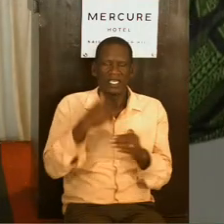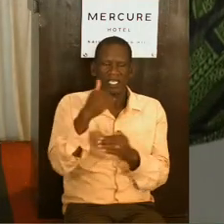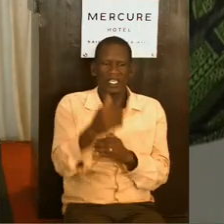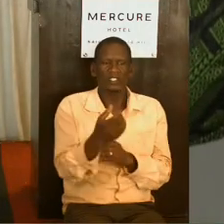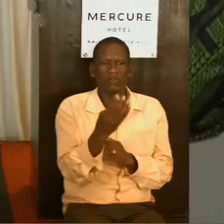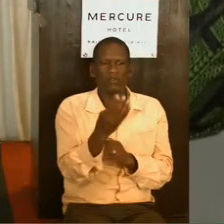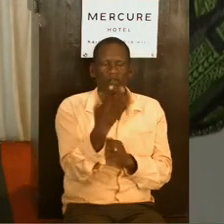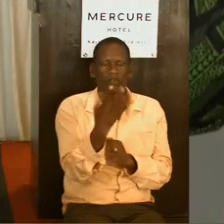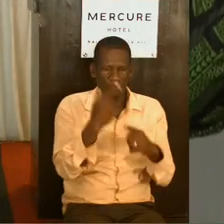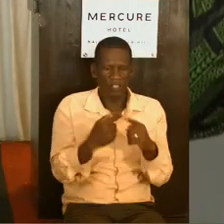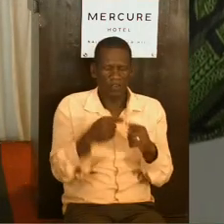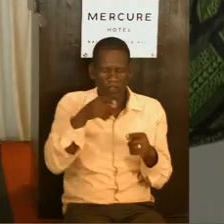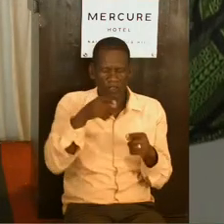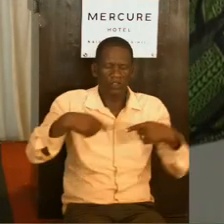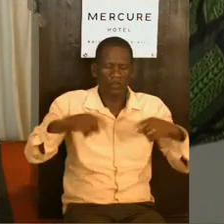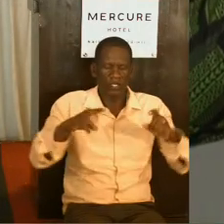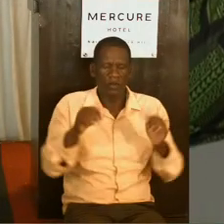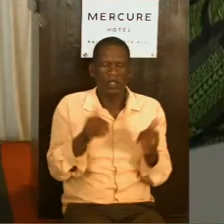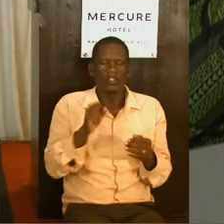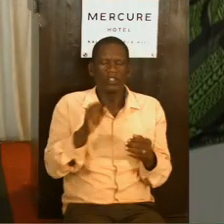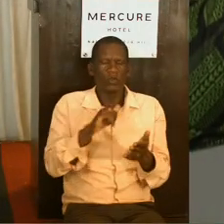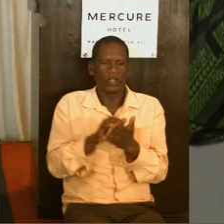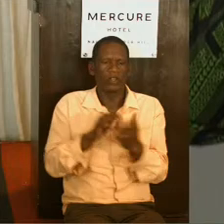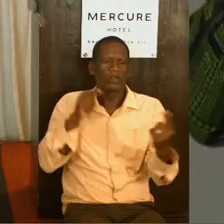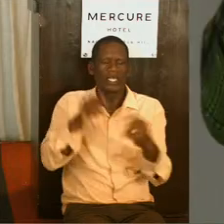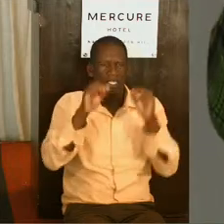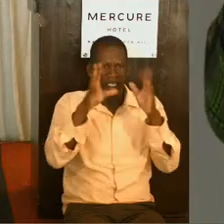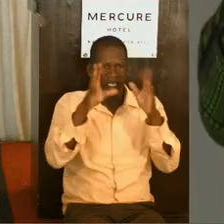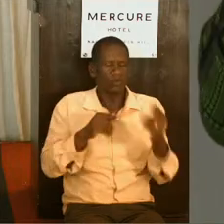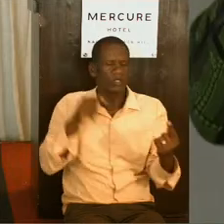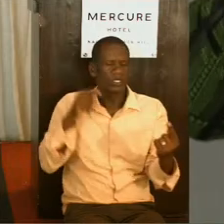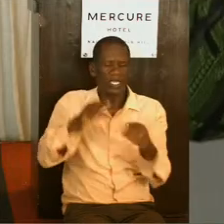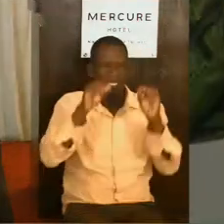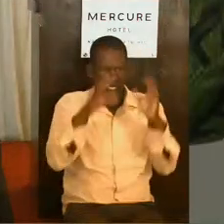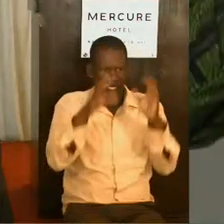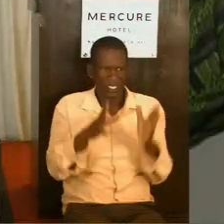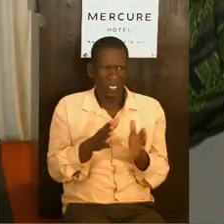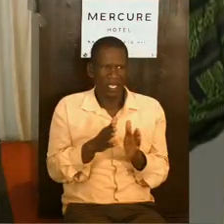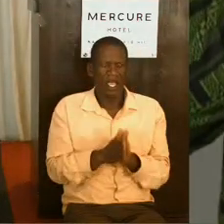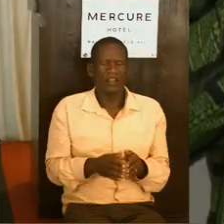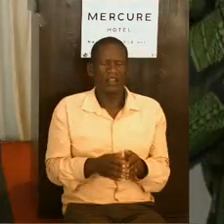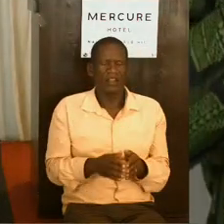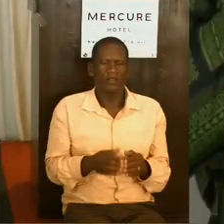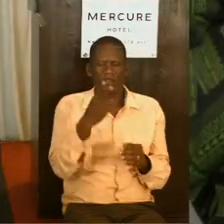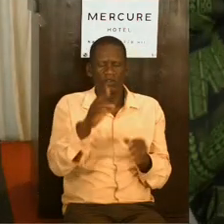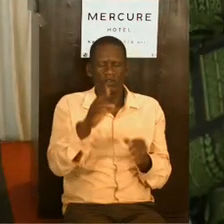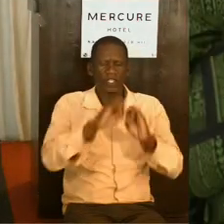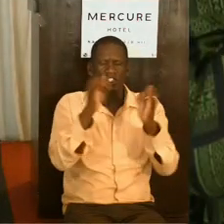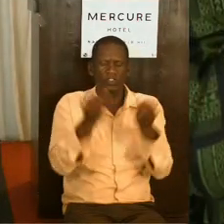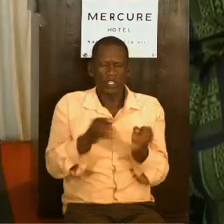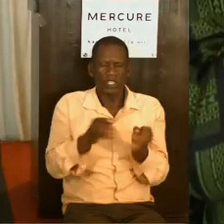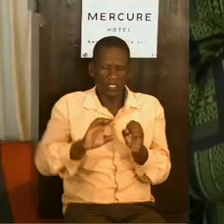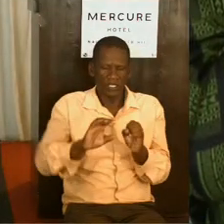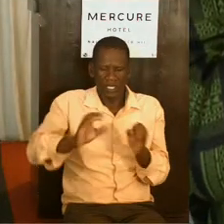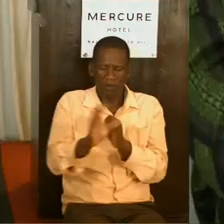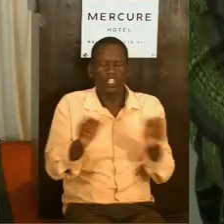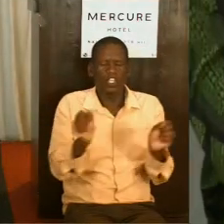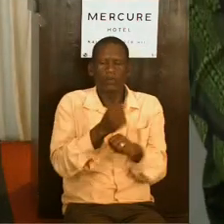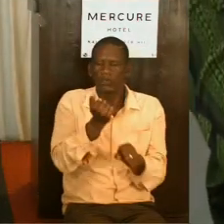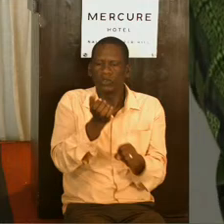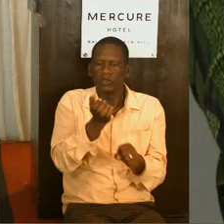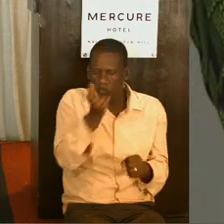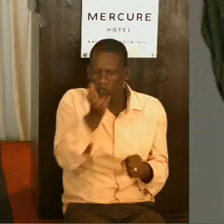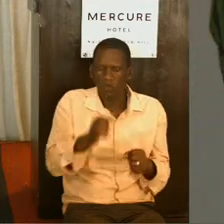or five years for this to succeed so that you are targeting teachers if you want to Target teachers there are two institutions in this country you can't take no